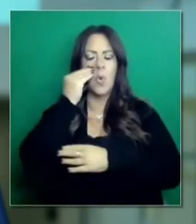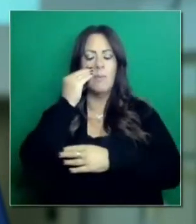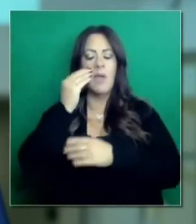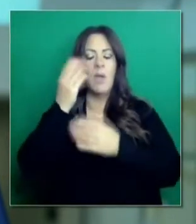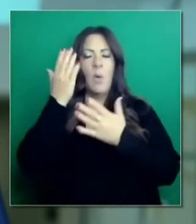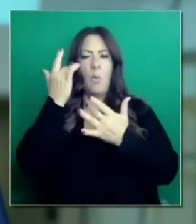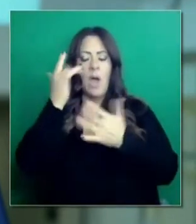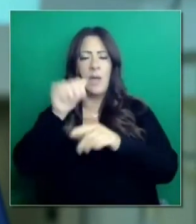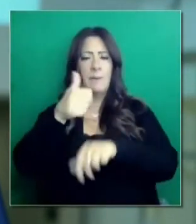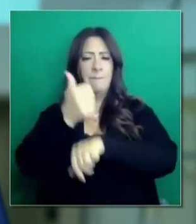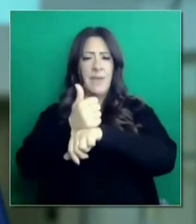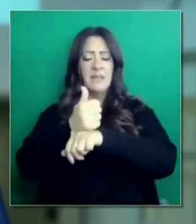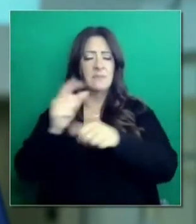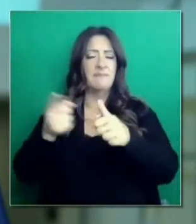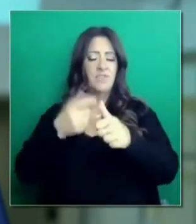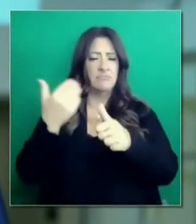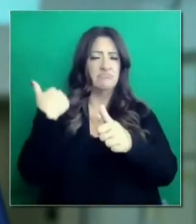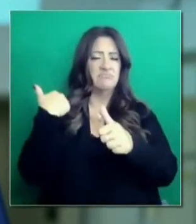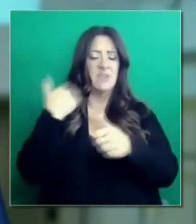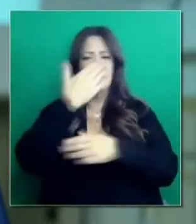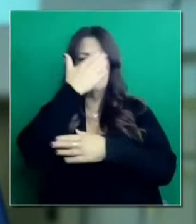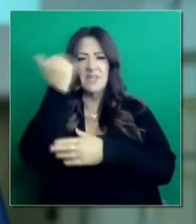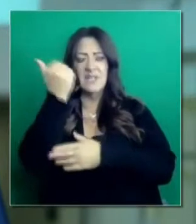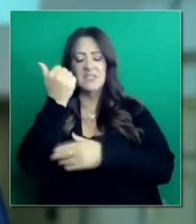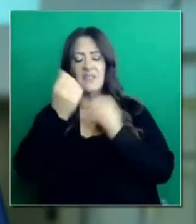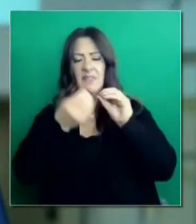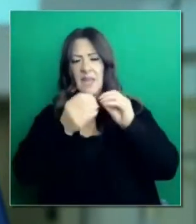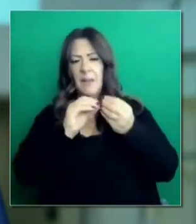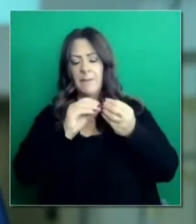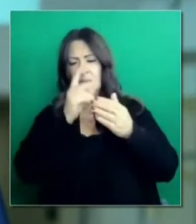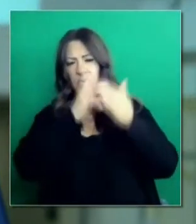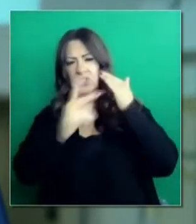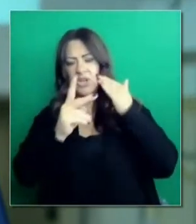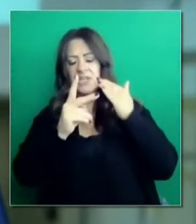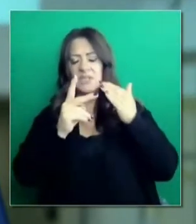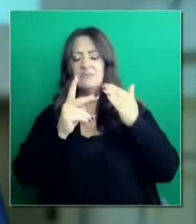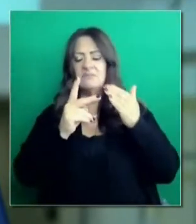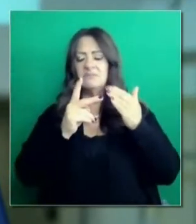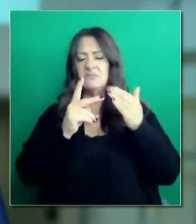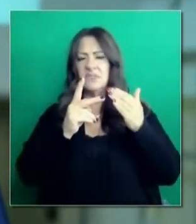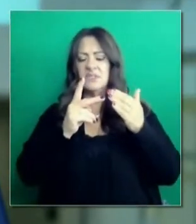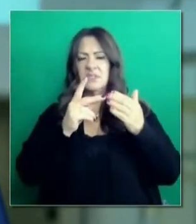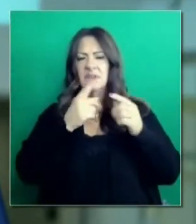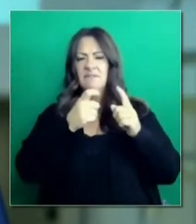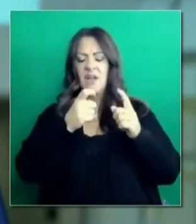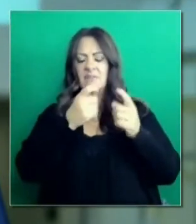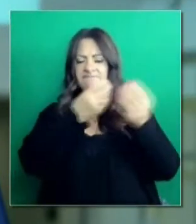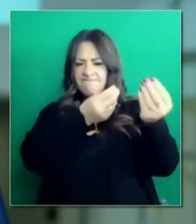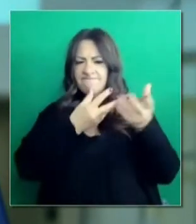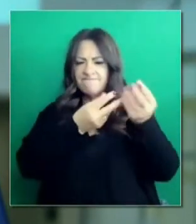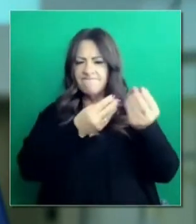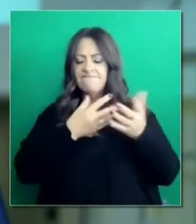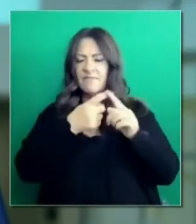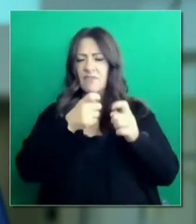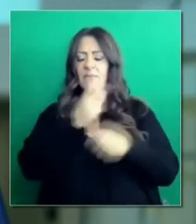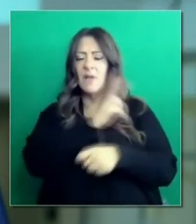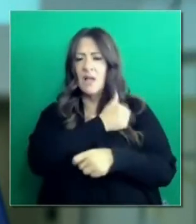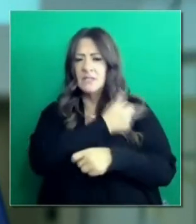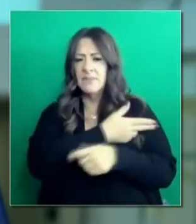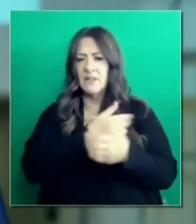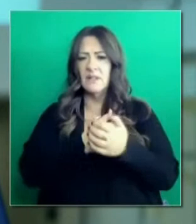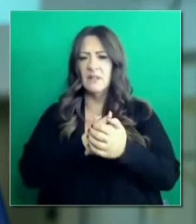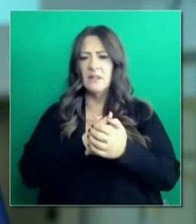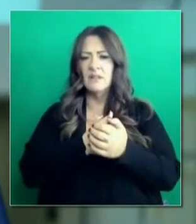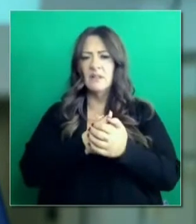conditions. You've heard me before talk about today's cases in about 2 weeks, about 12% get hospitalized. Over